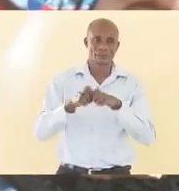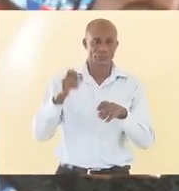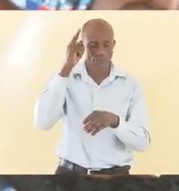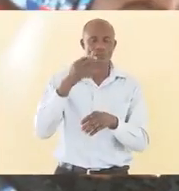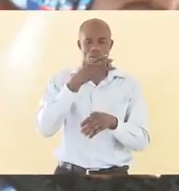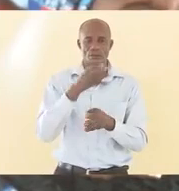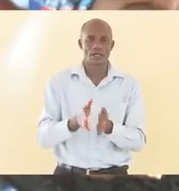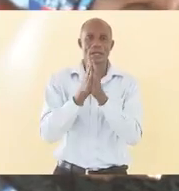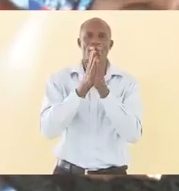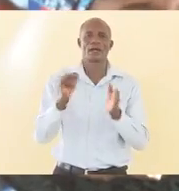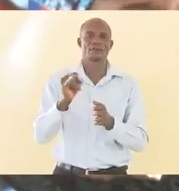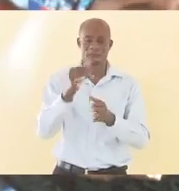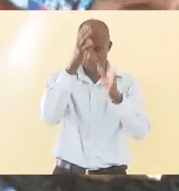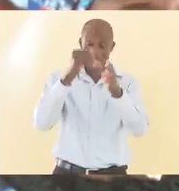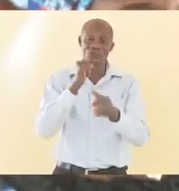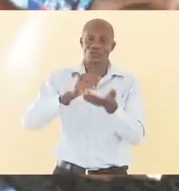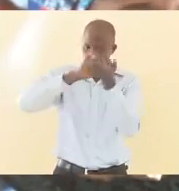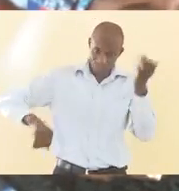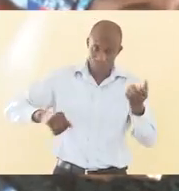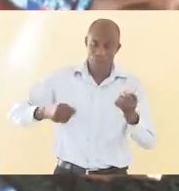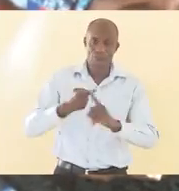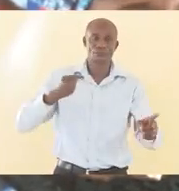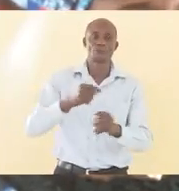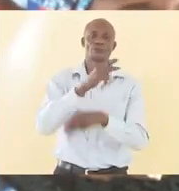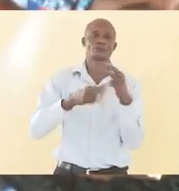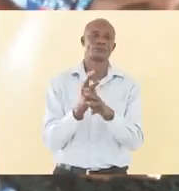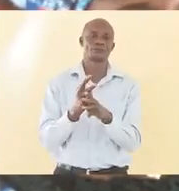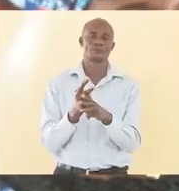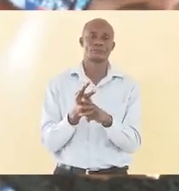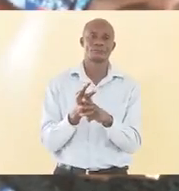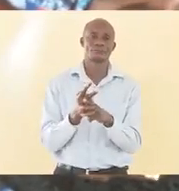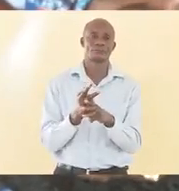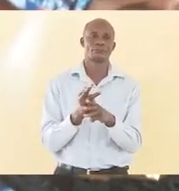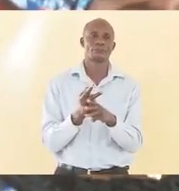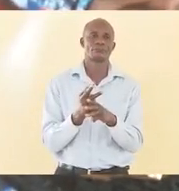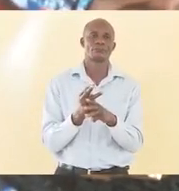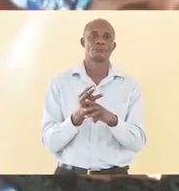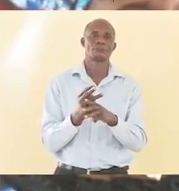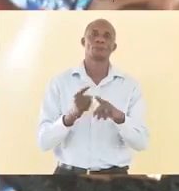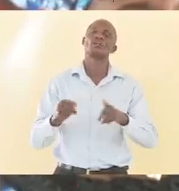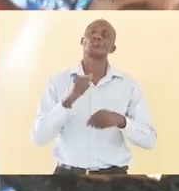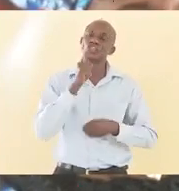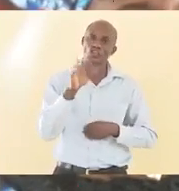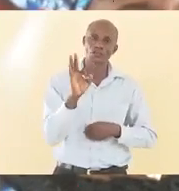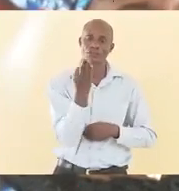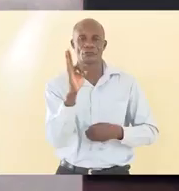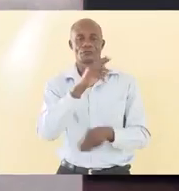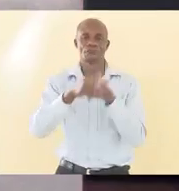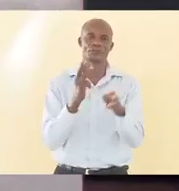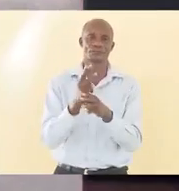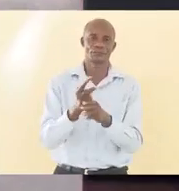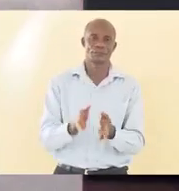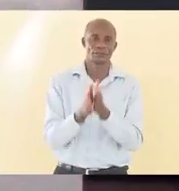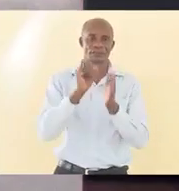was asking Father not to take us away from this world. So we are solidly in the world. But not of the world. Yeah, not of the world.